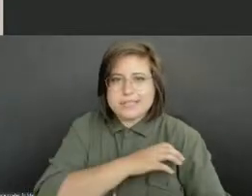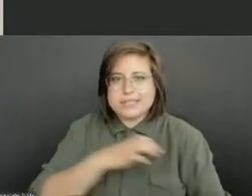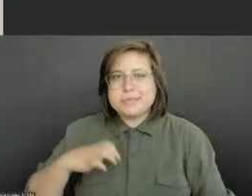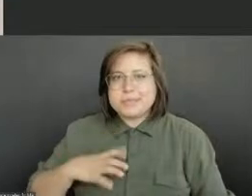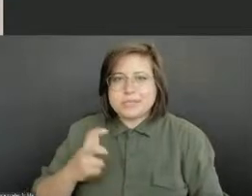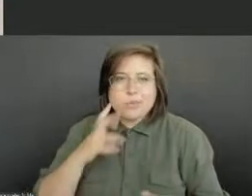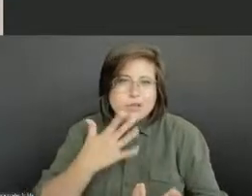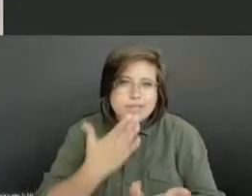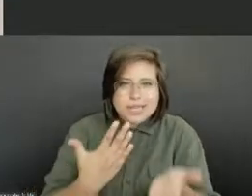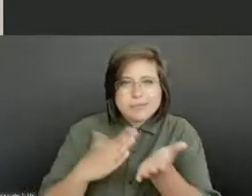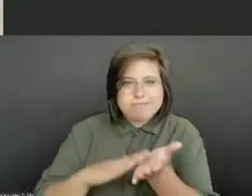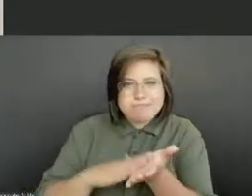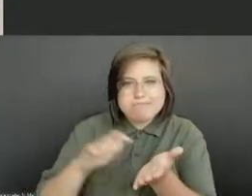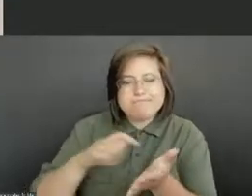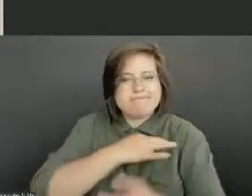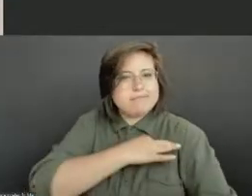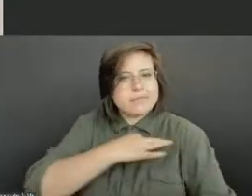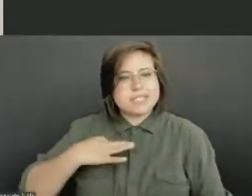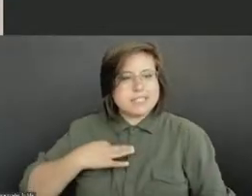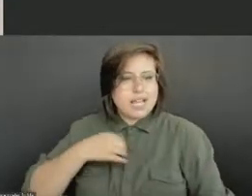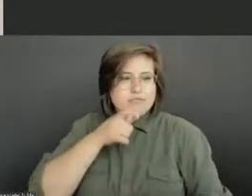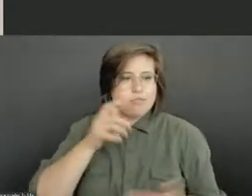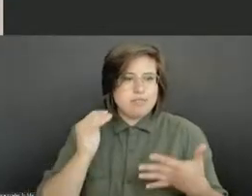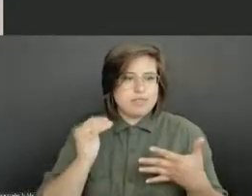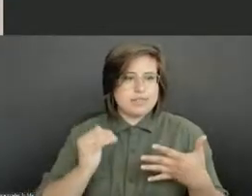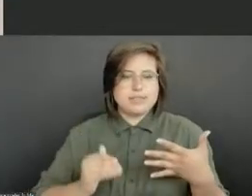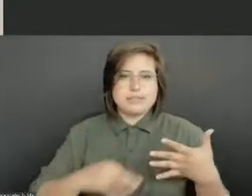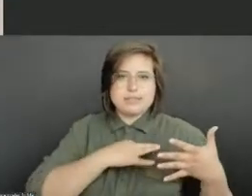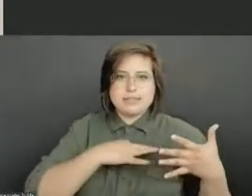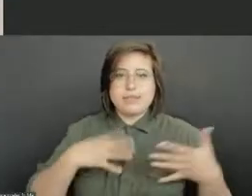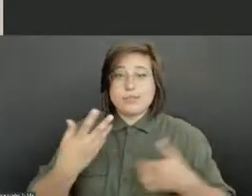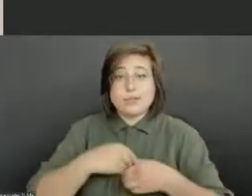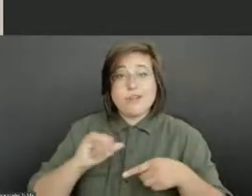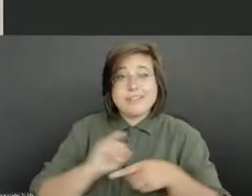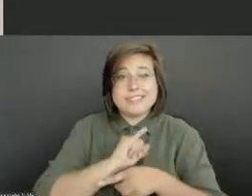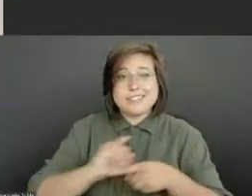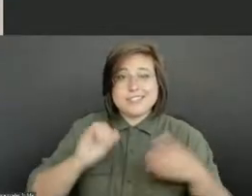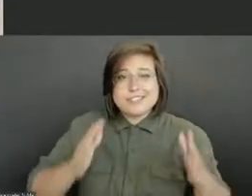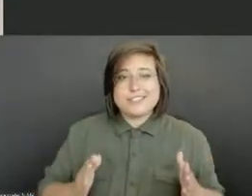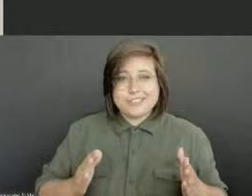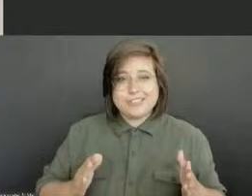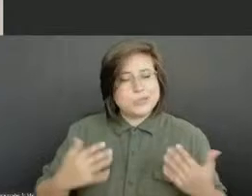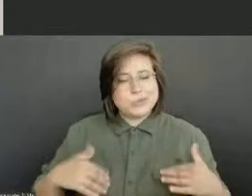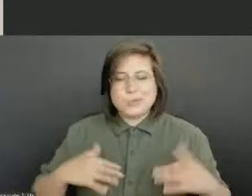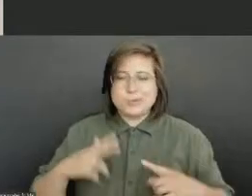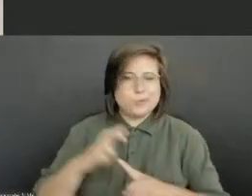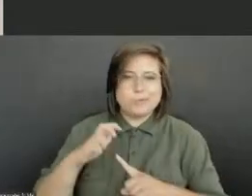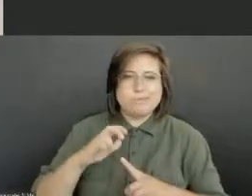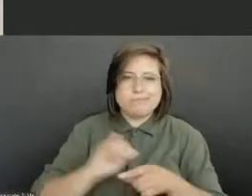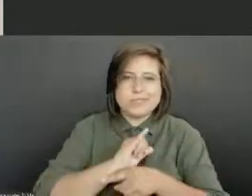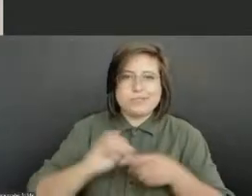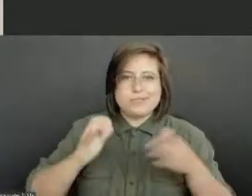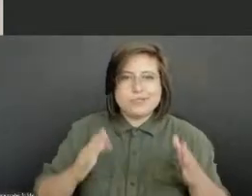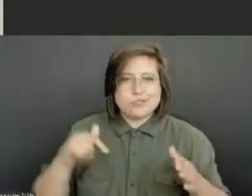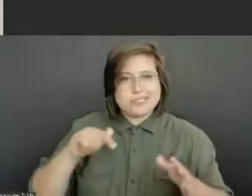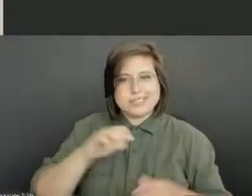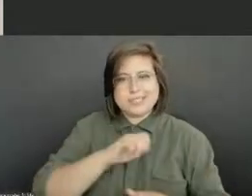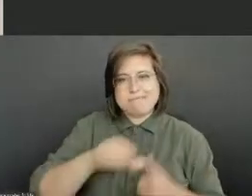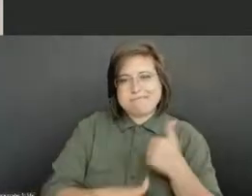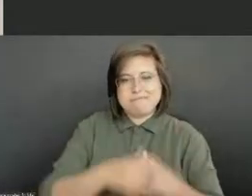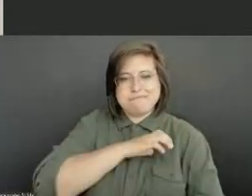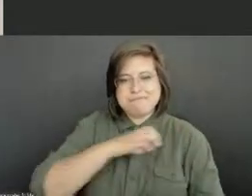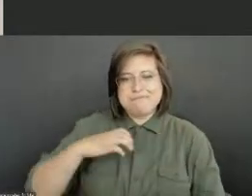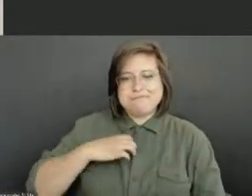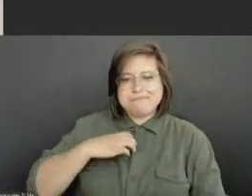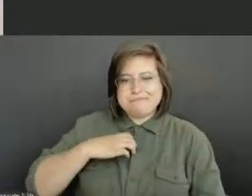staff who are listed here, including our interns. We've had phenomenal interns on this subcommittee, and the